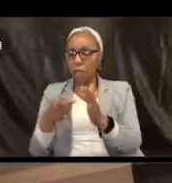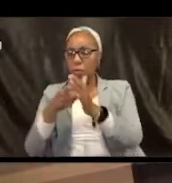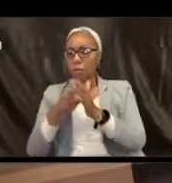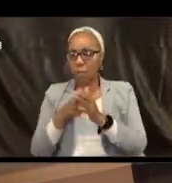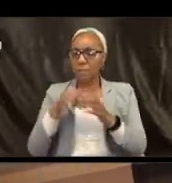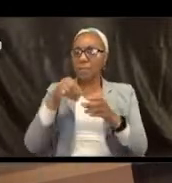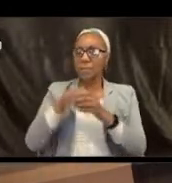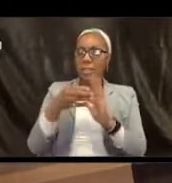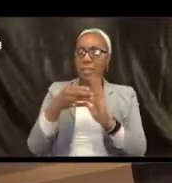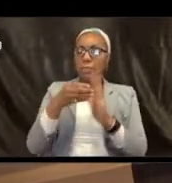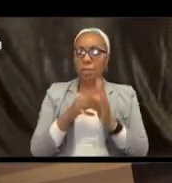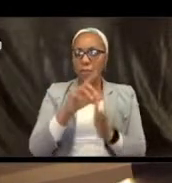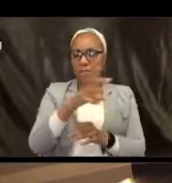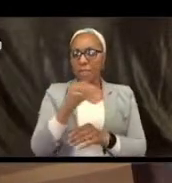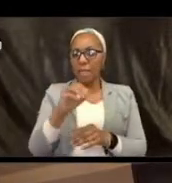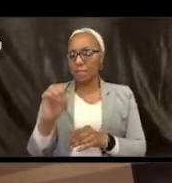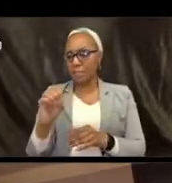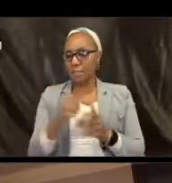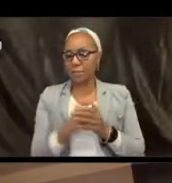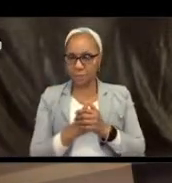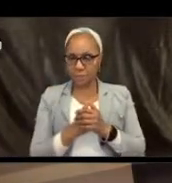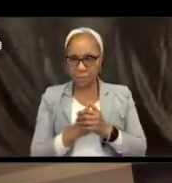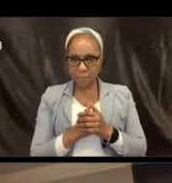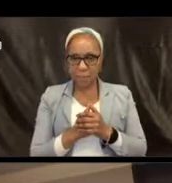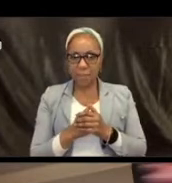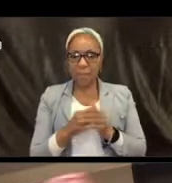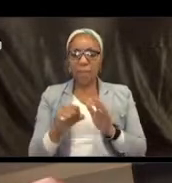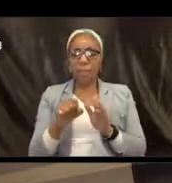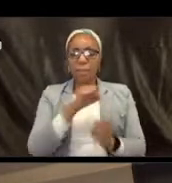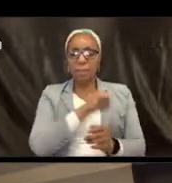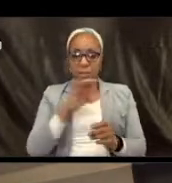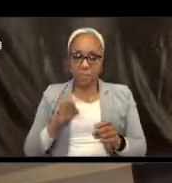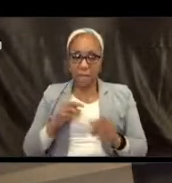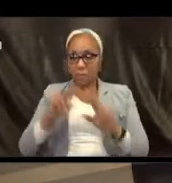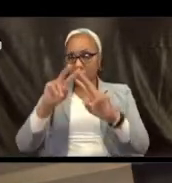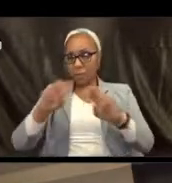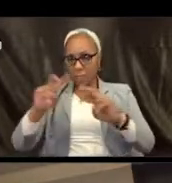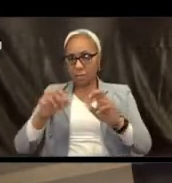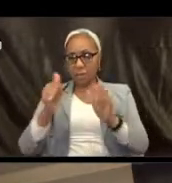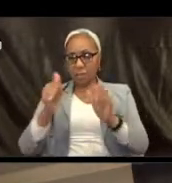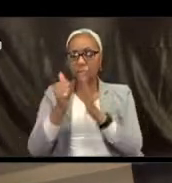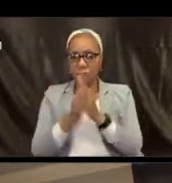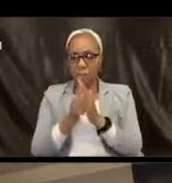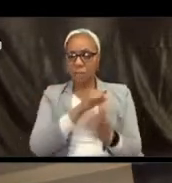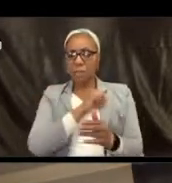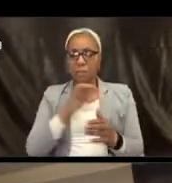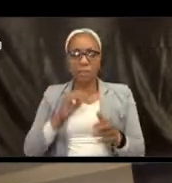outlined in paragraph D and E, and the staff analysis of the agenda staff report.